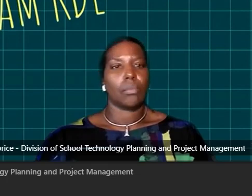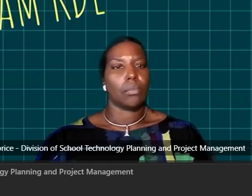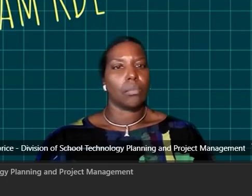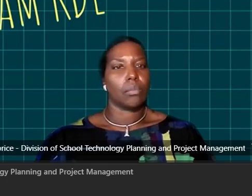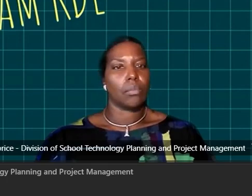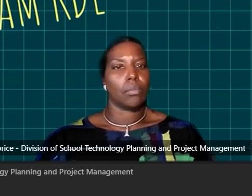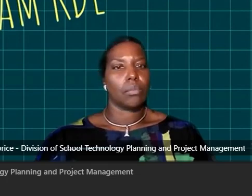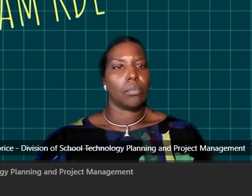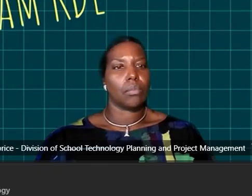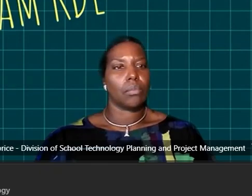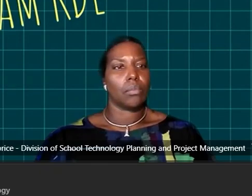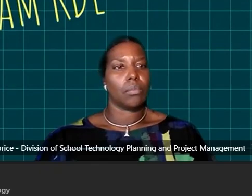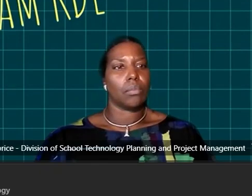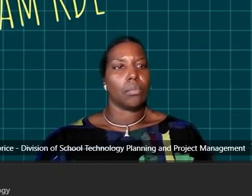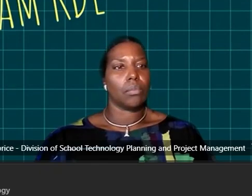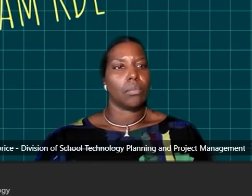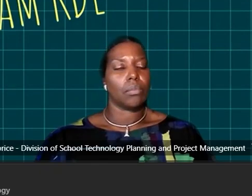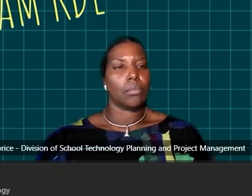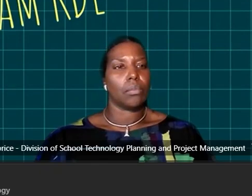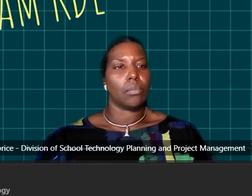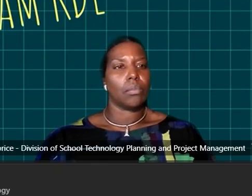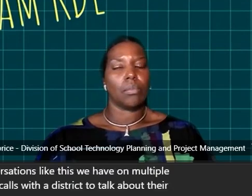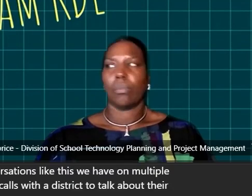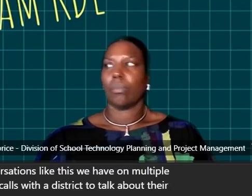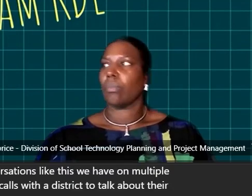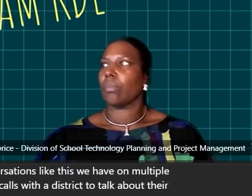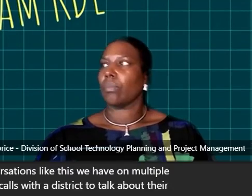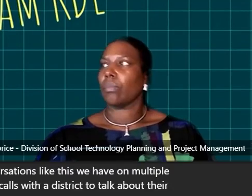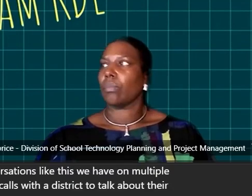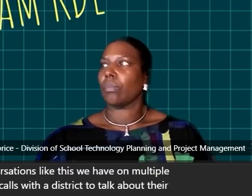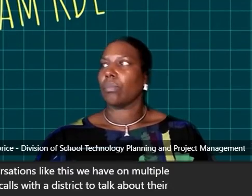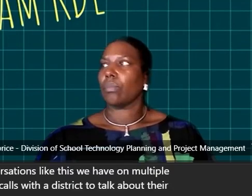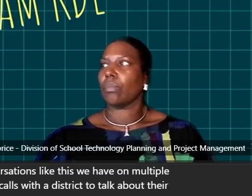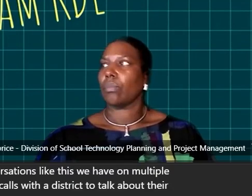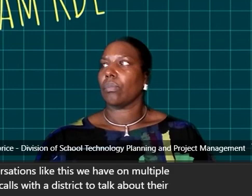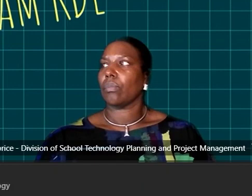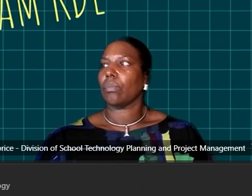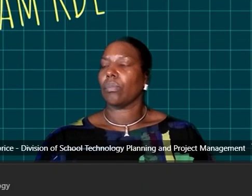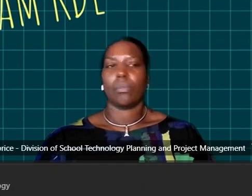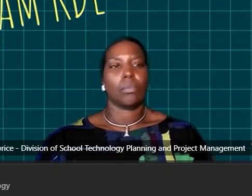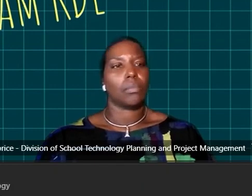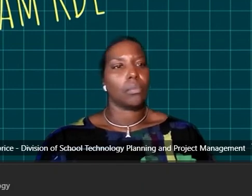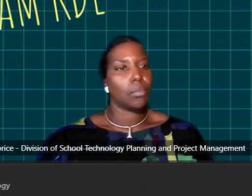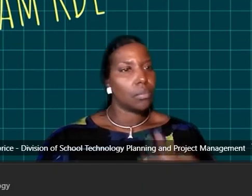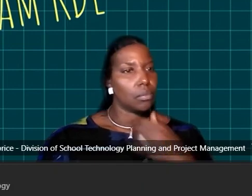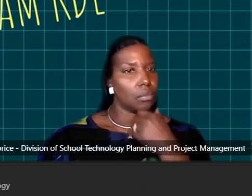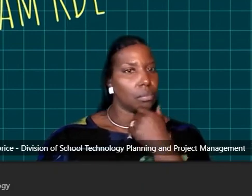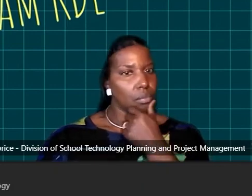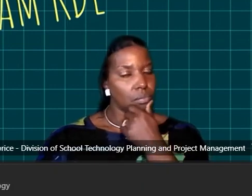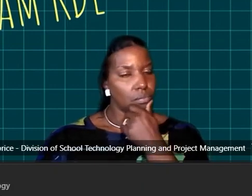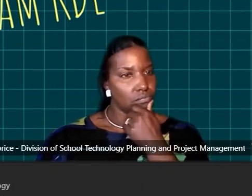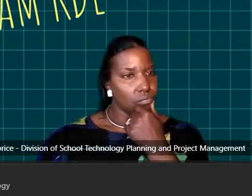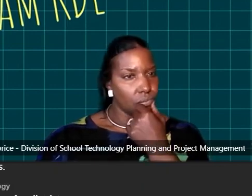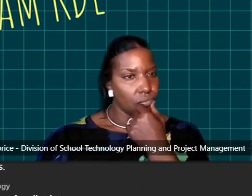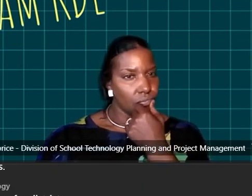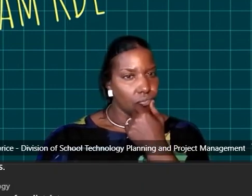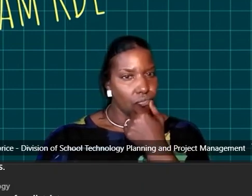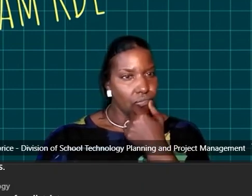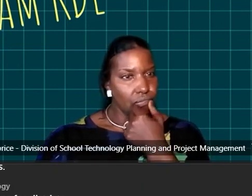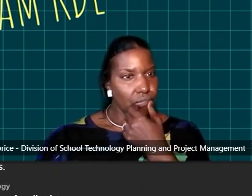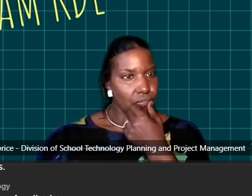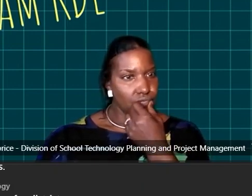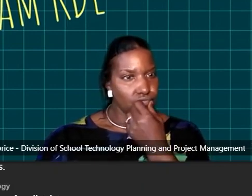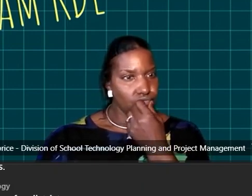to talk about their specific situation. There's a line that we can't cross. Obviously, we can't do evaluations for districts. We can't say